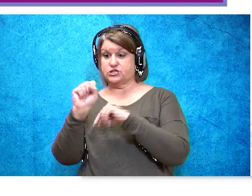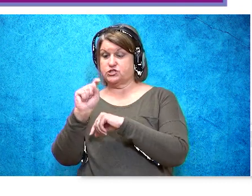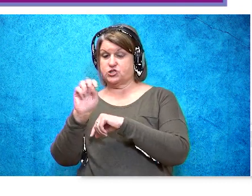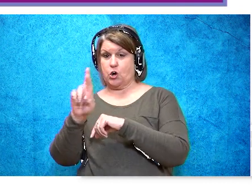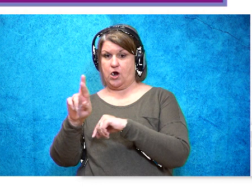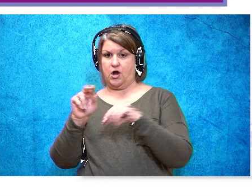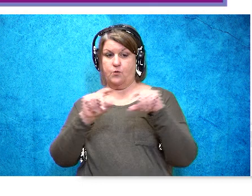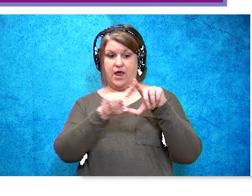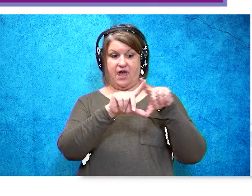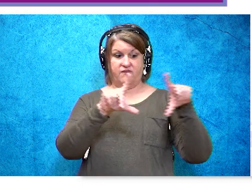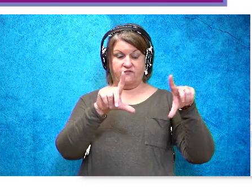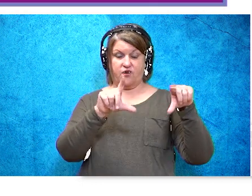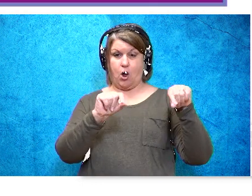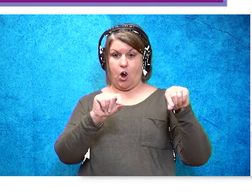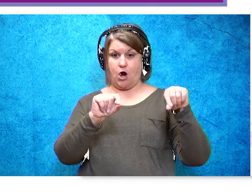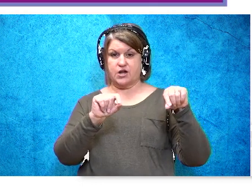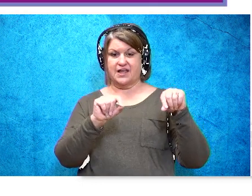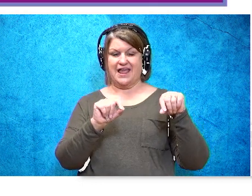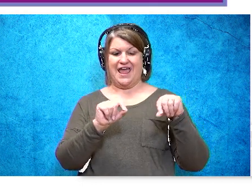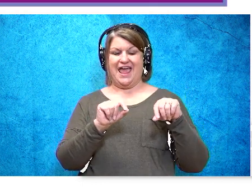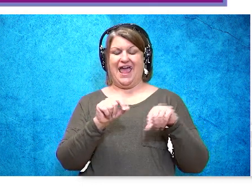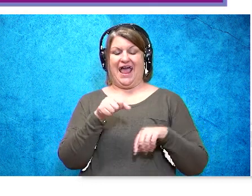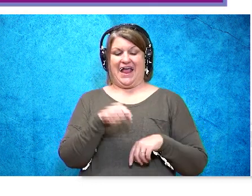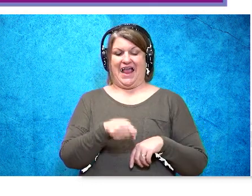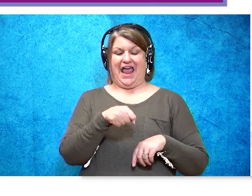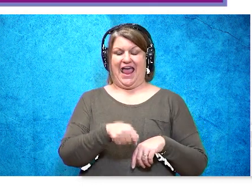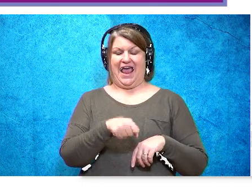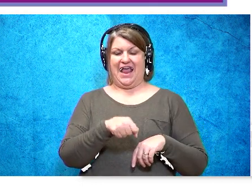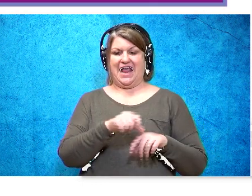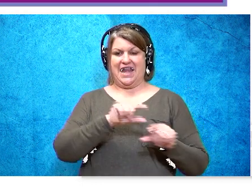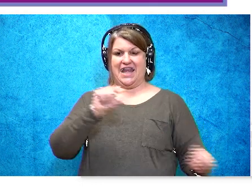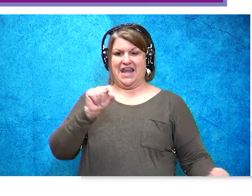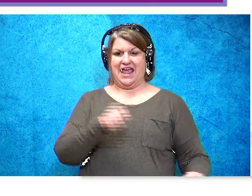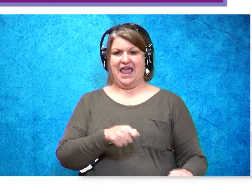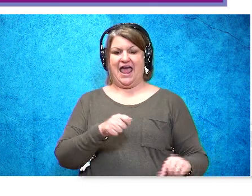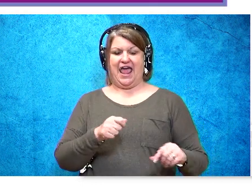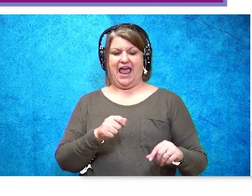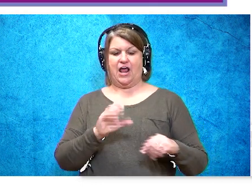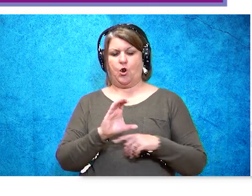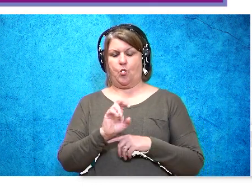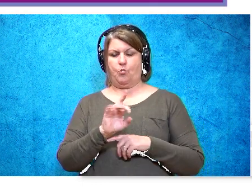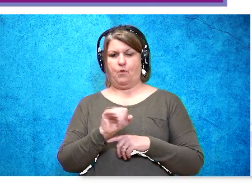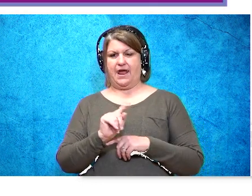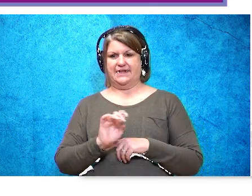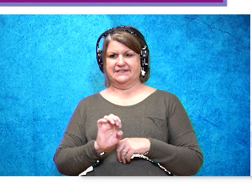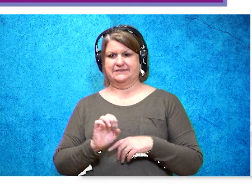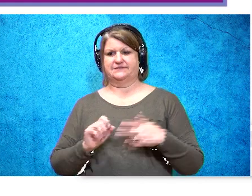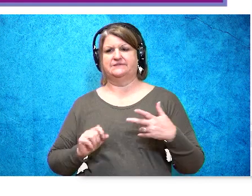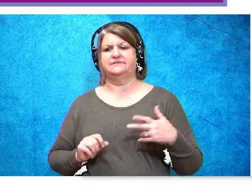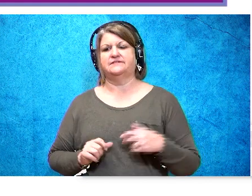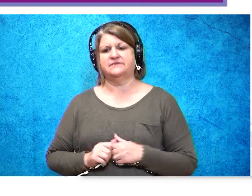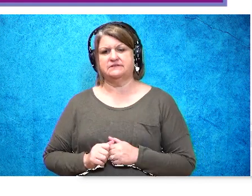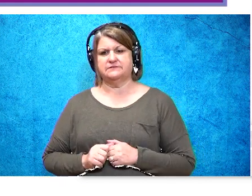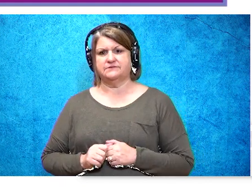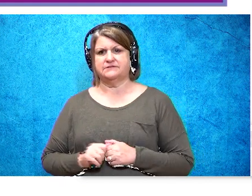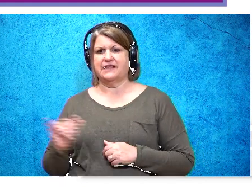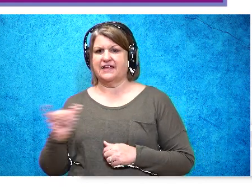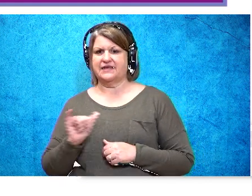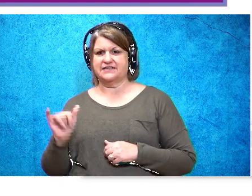card, cane, and crate. Which word has R like in